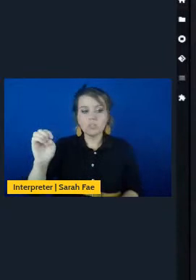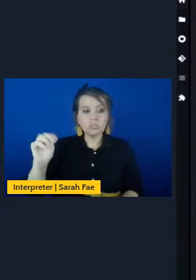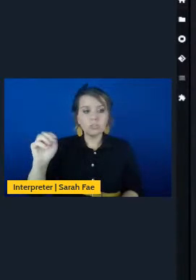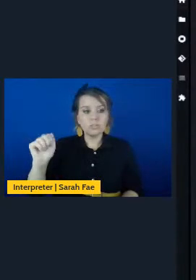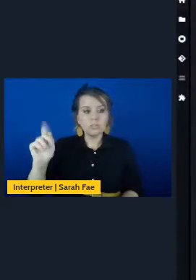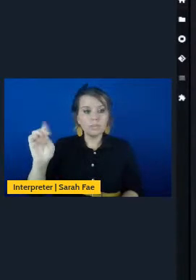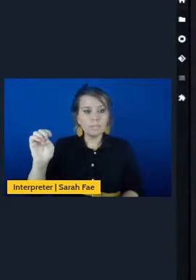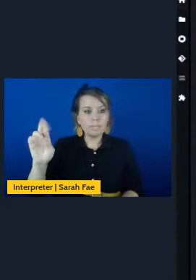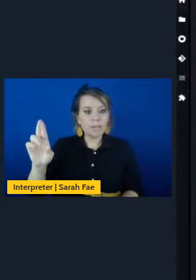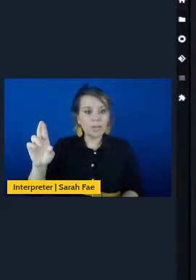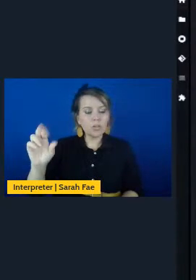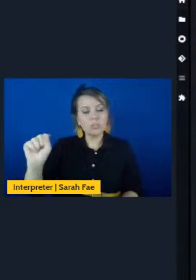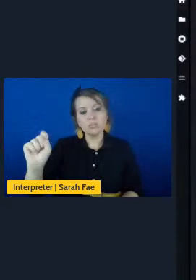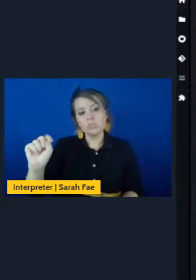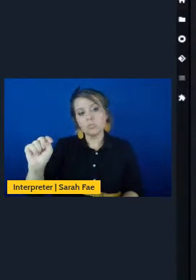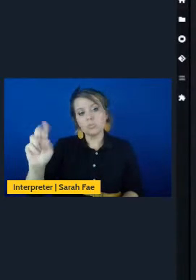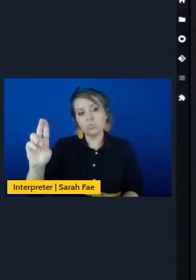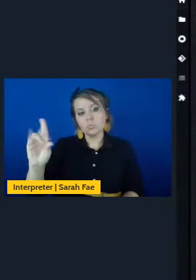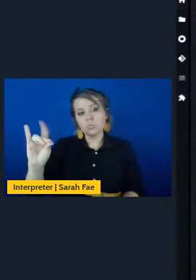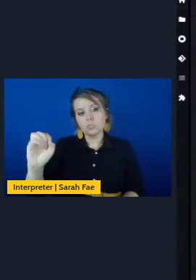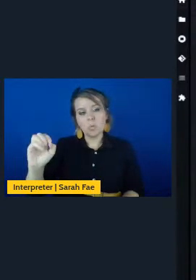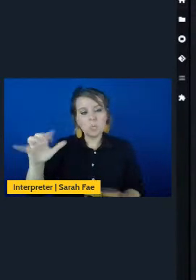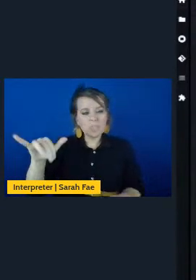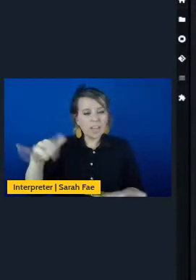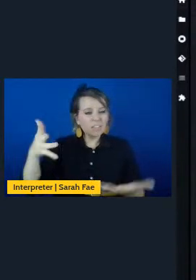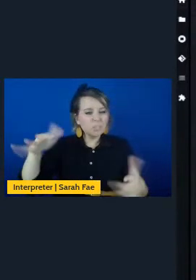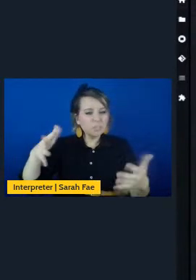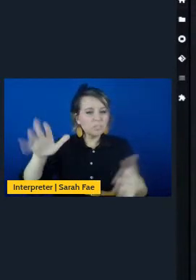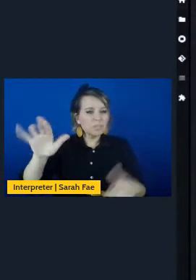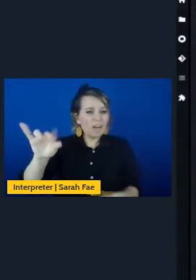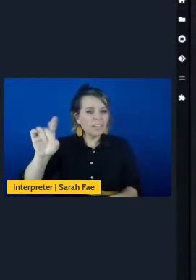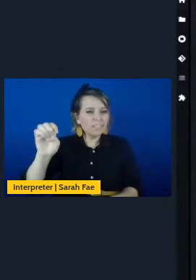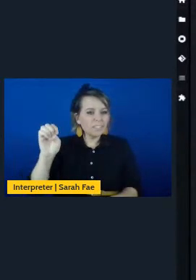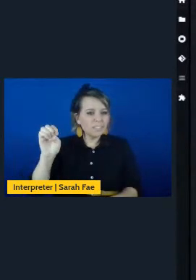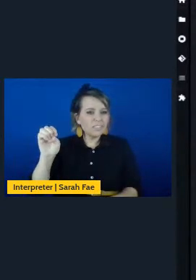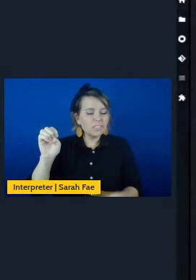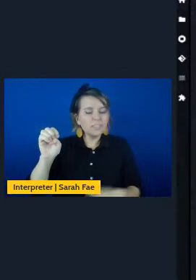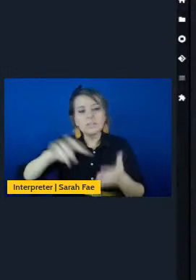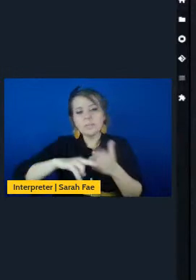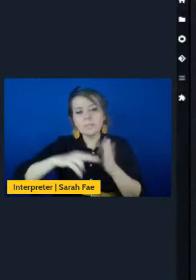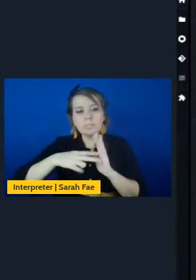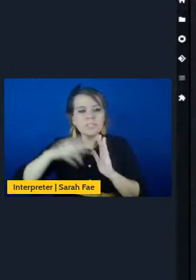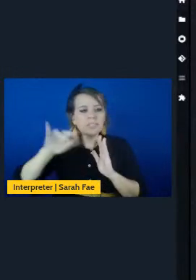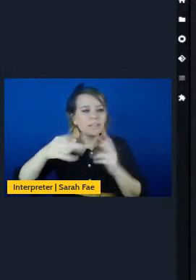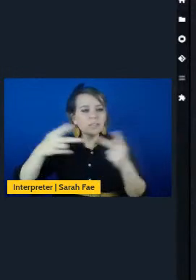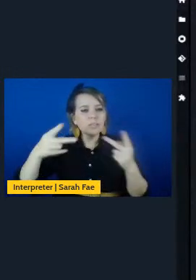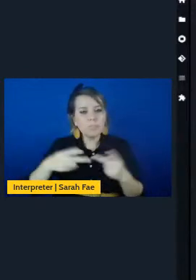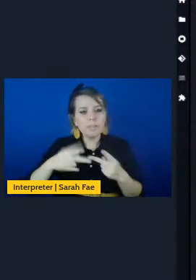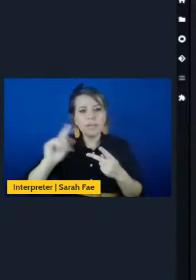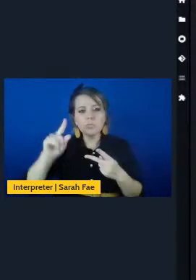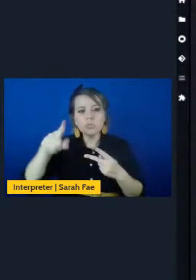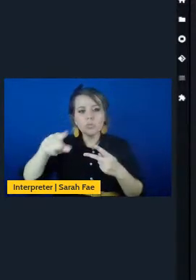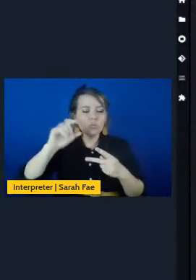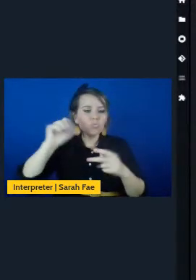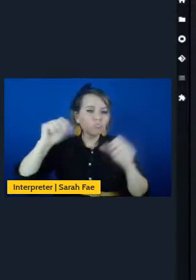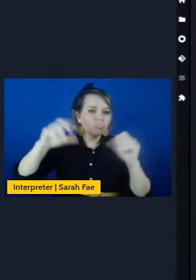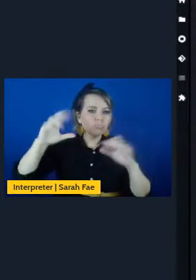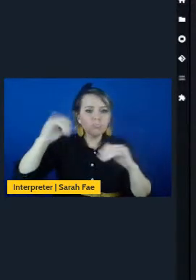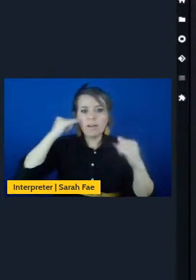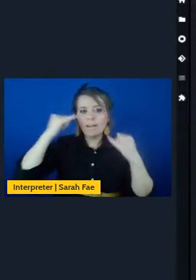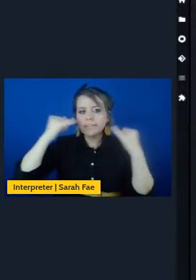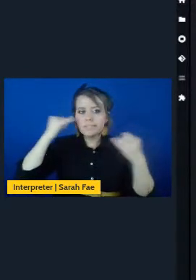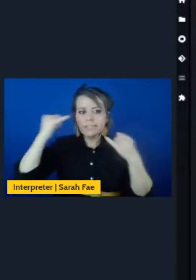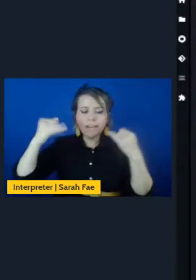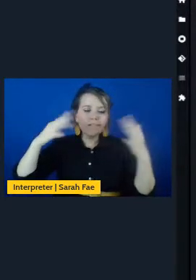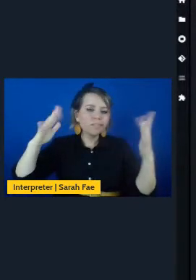is essentially an IDE where you would be, ideating, deploying, having ML ops,